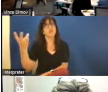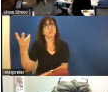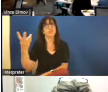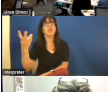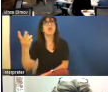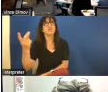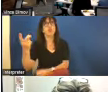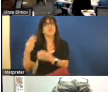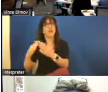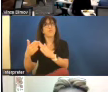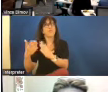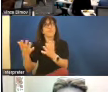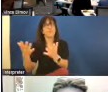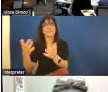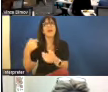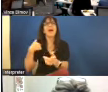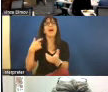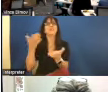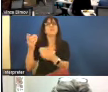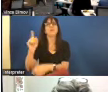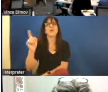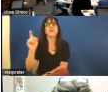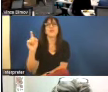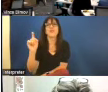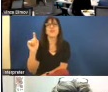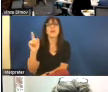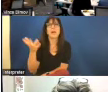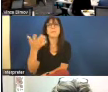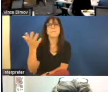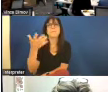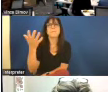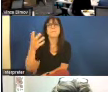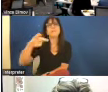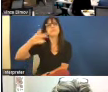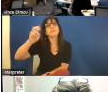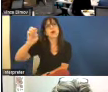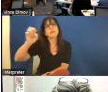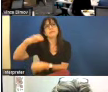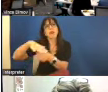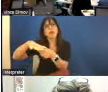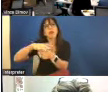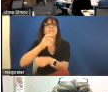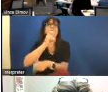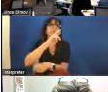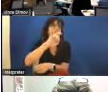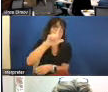Dogtown, and I serve in Price area and Vernal.